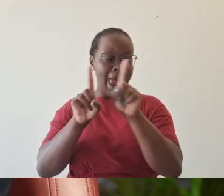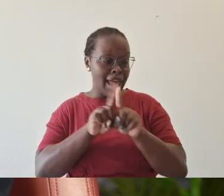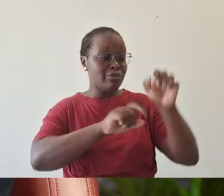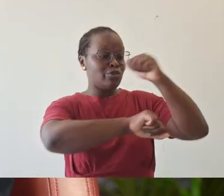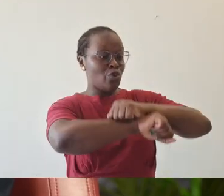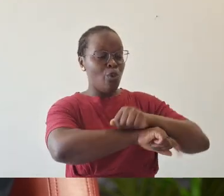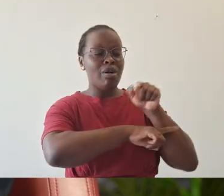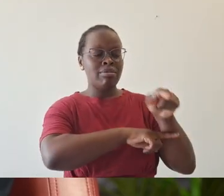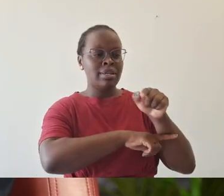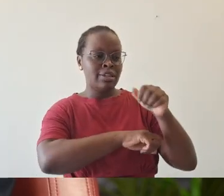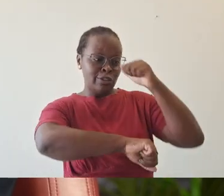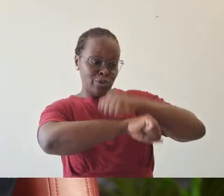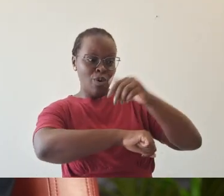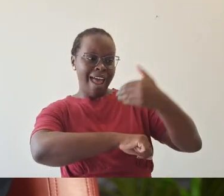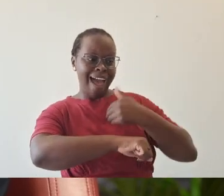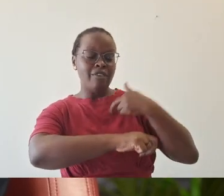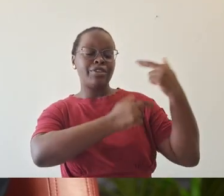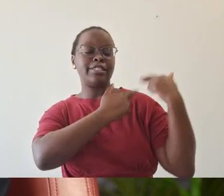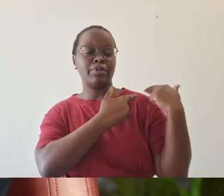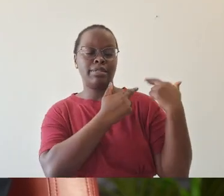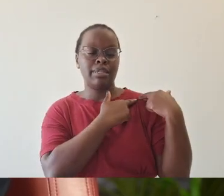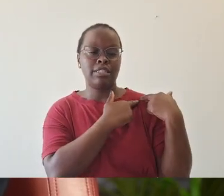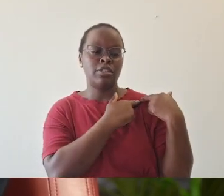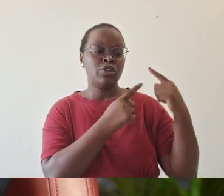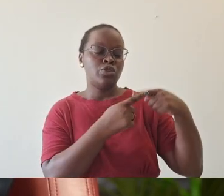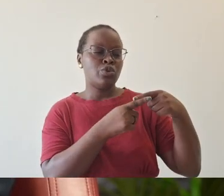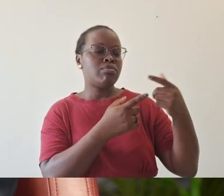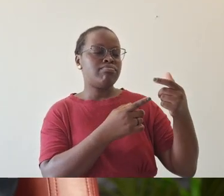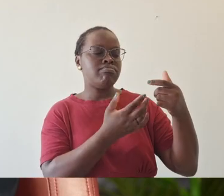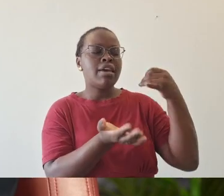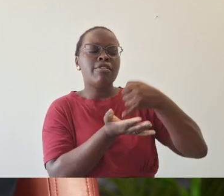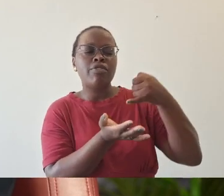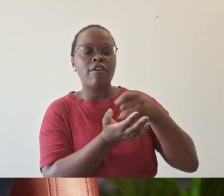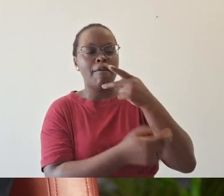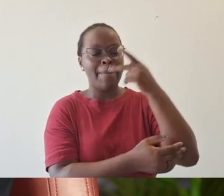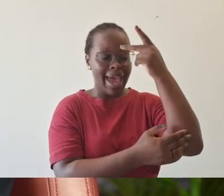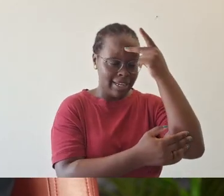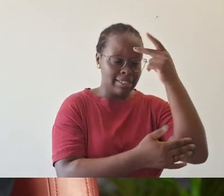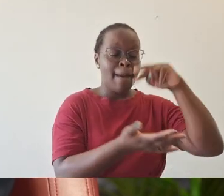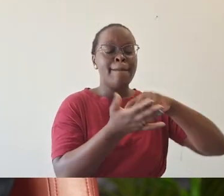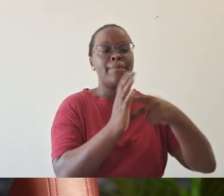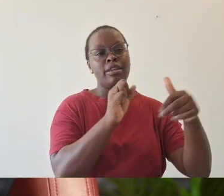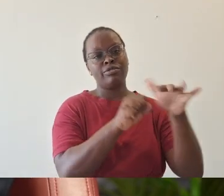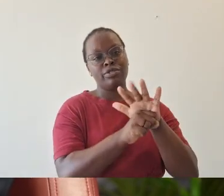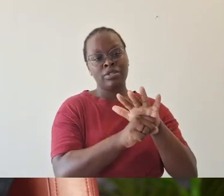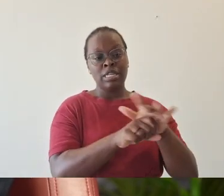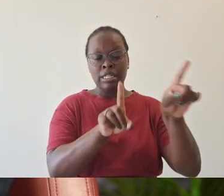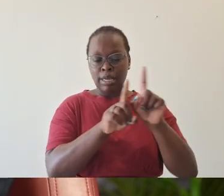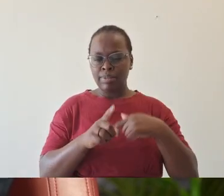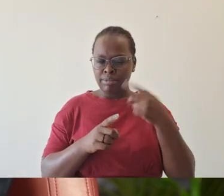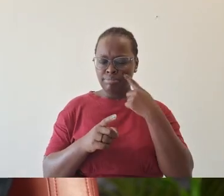very important because the school also has the responsibility to engage these parents more meaningfully and even looking